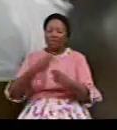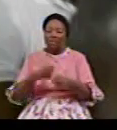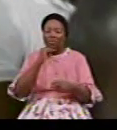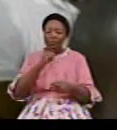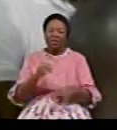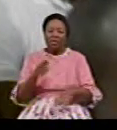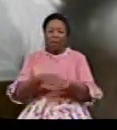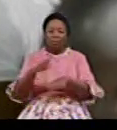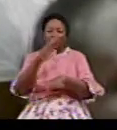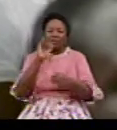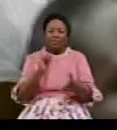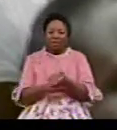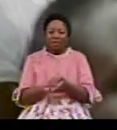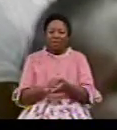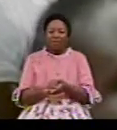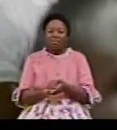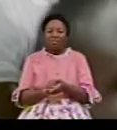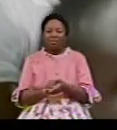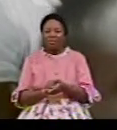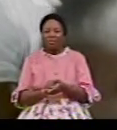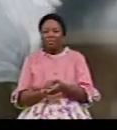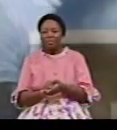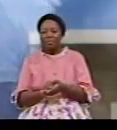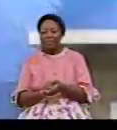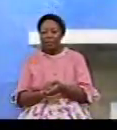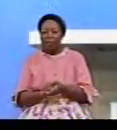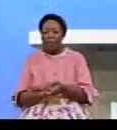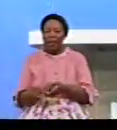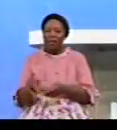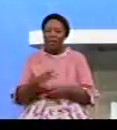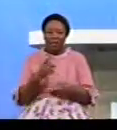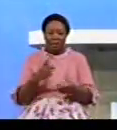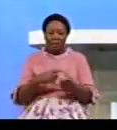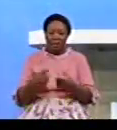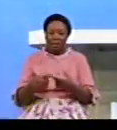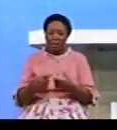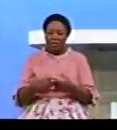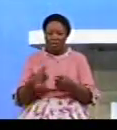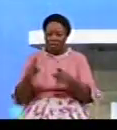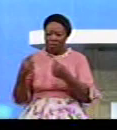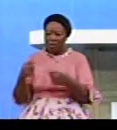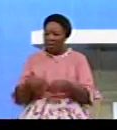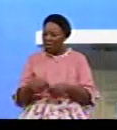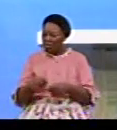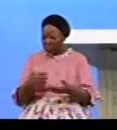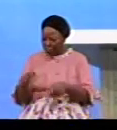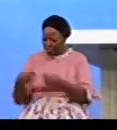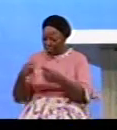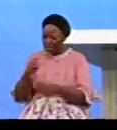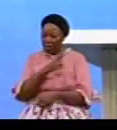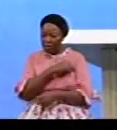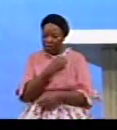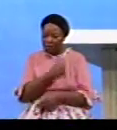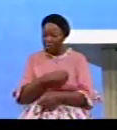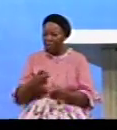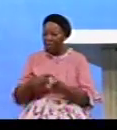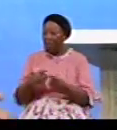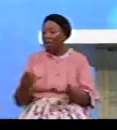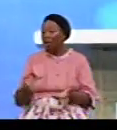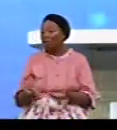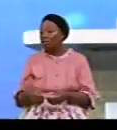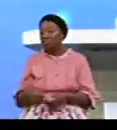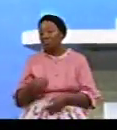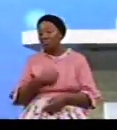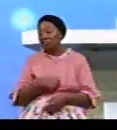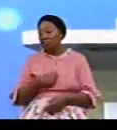to reign in my home, to reign in my habitation, to reign